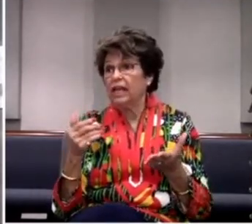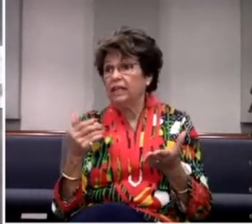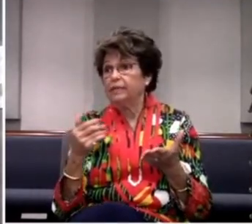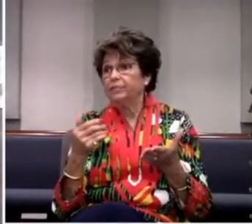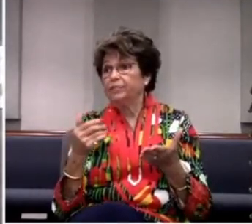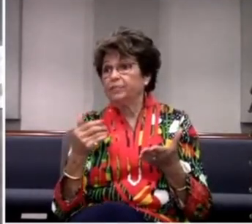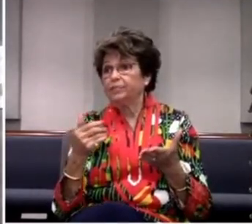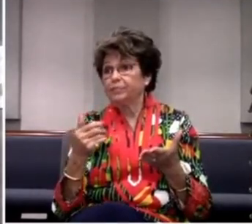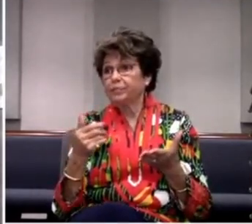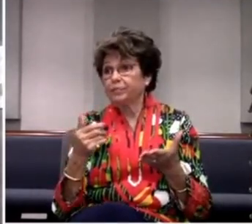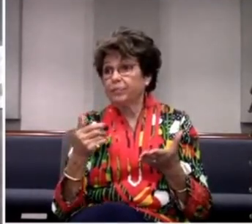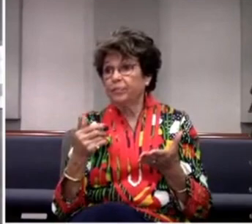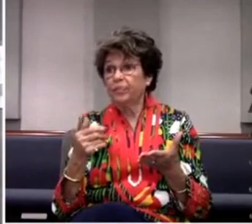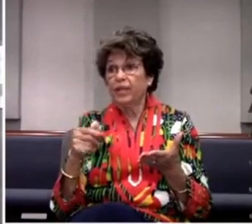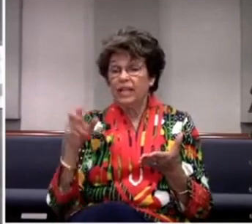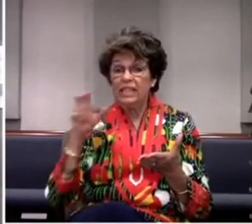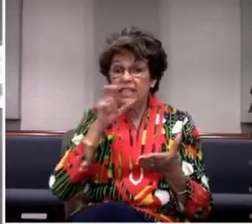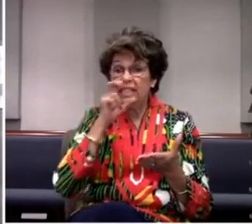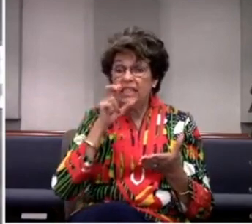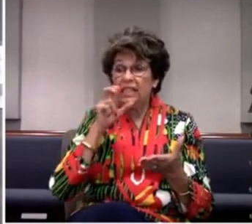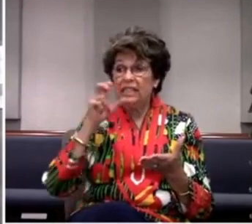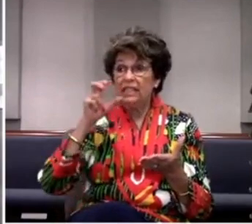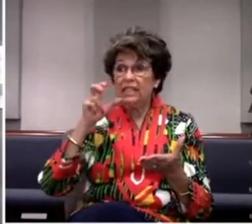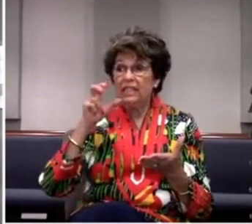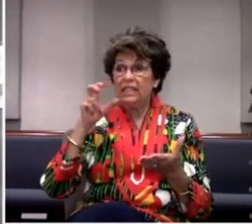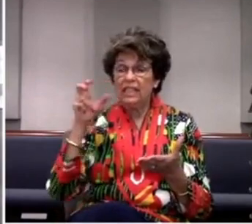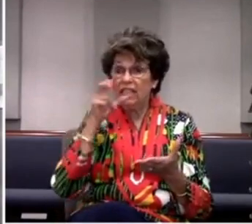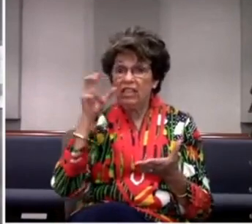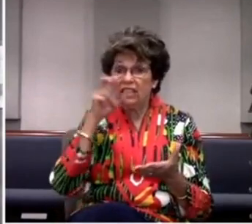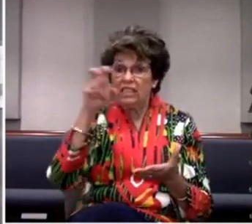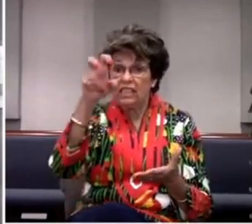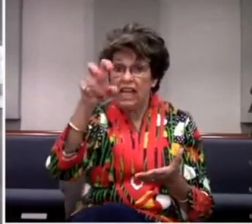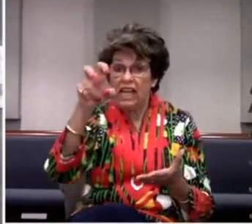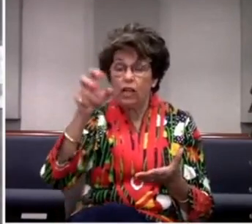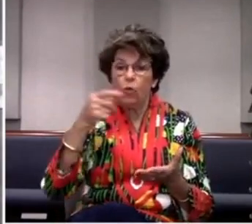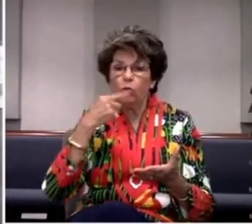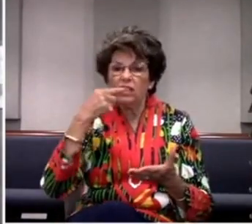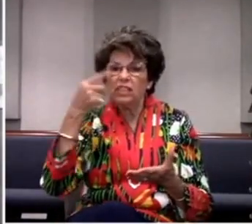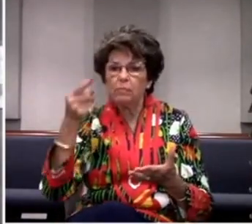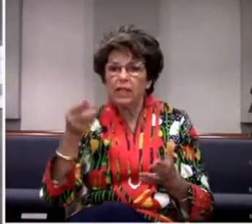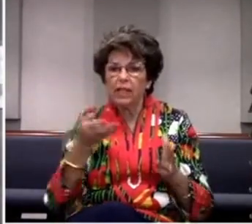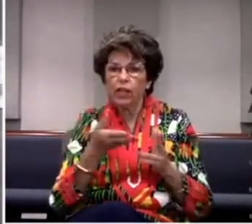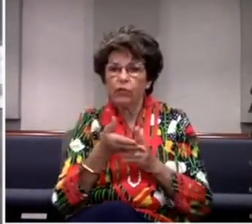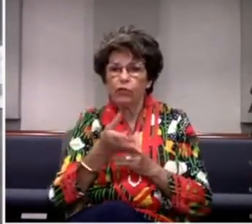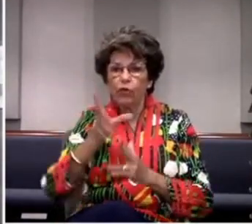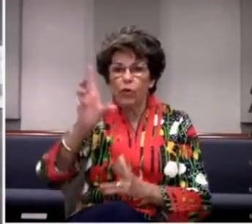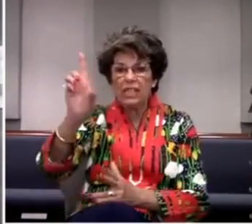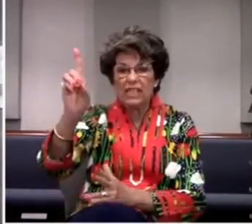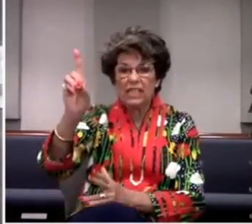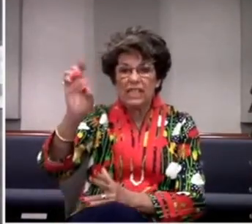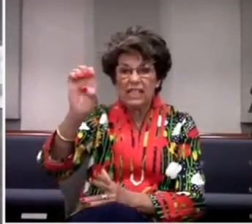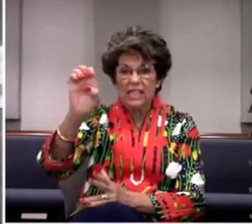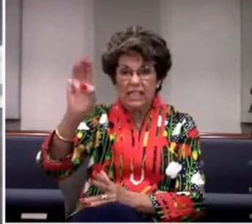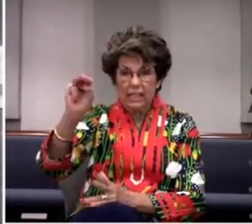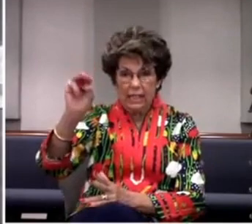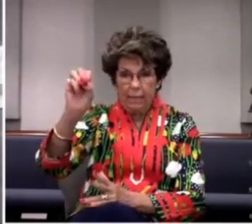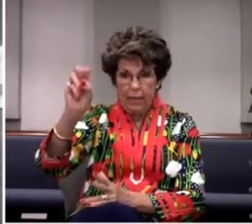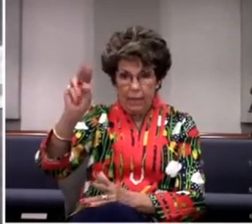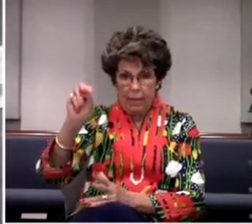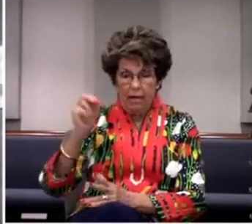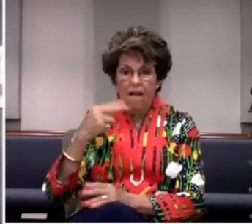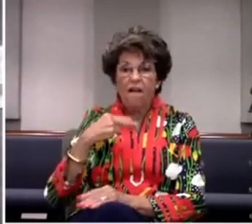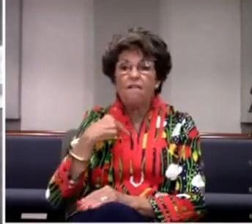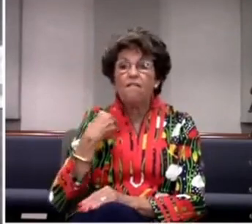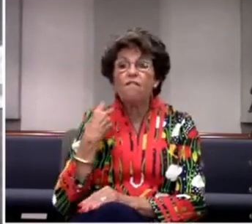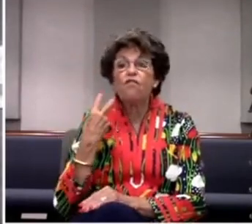then. I know this one was speaking through a demon possession voice. And it didn't come nasty and gnarly.